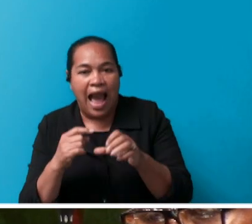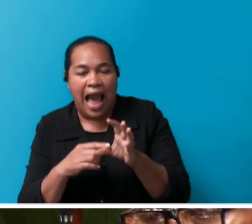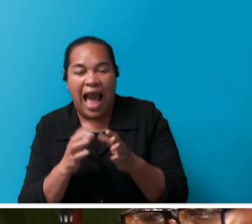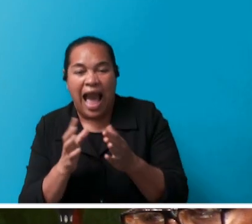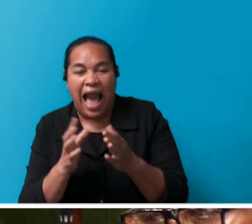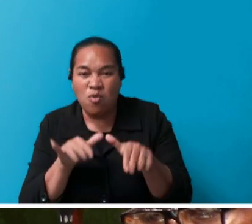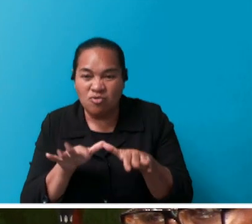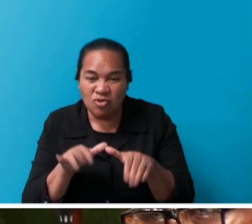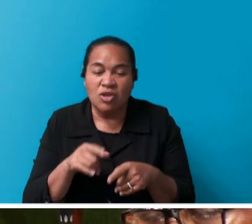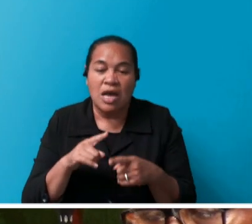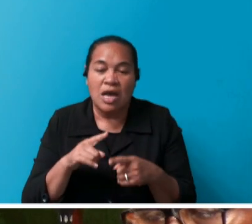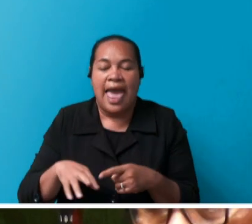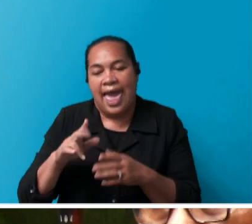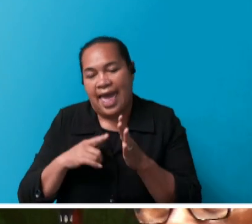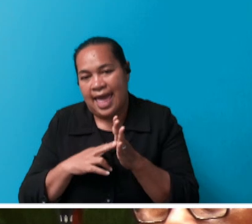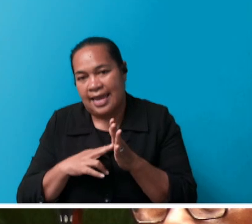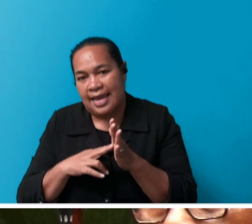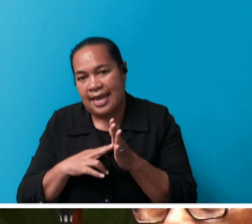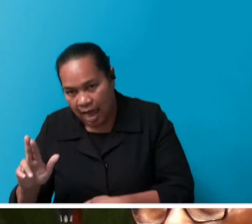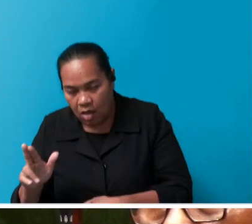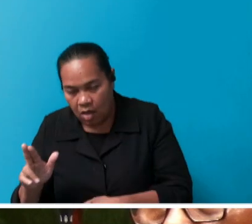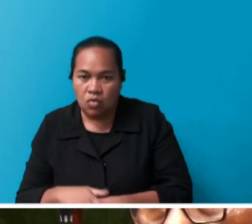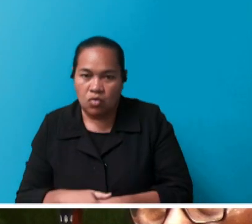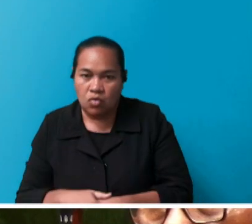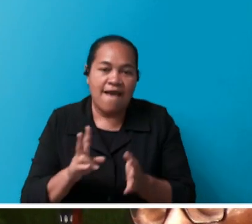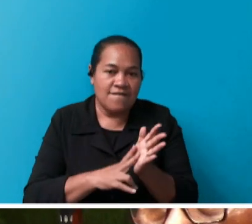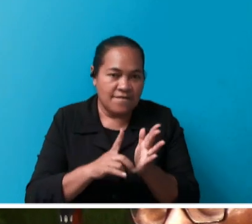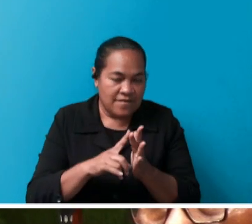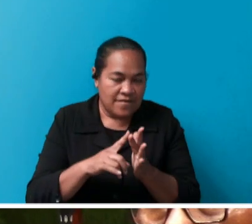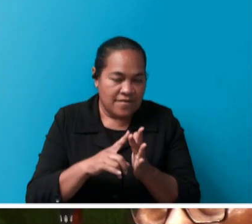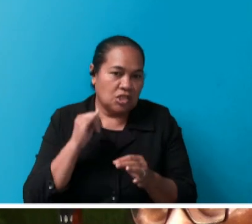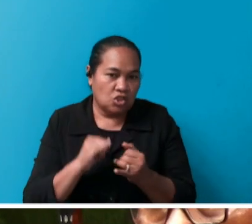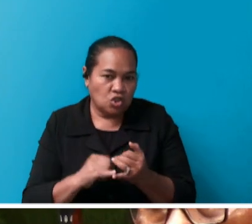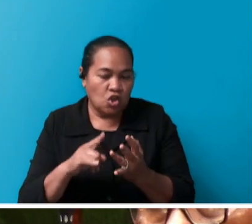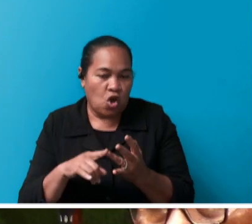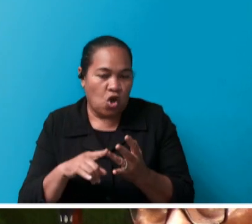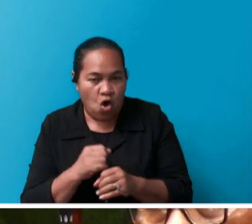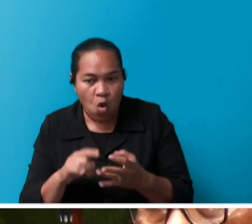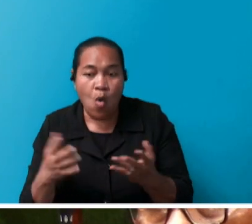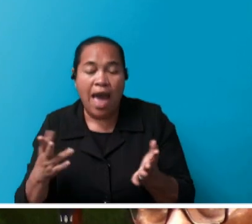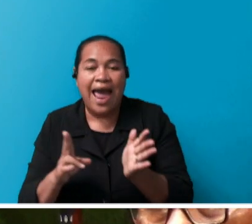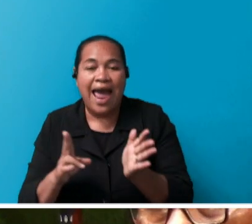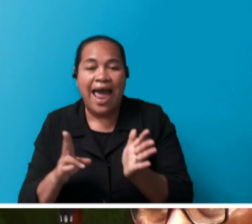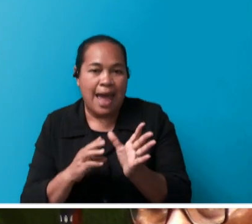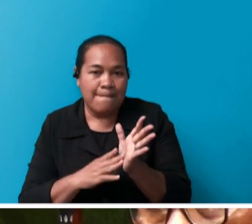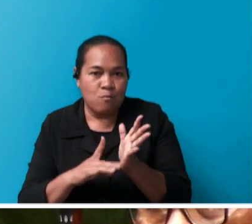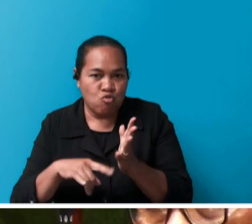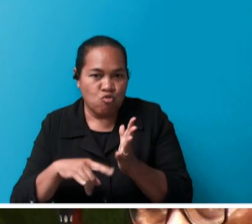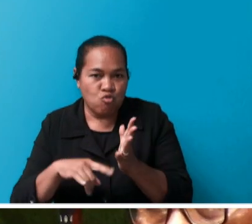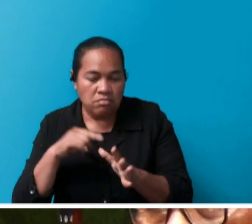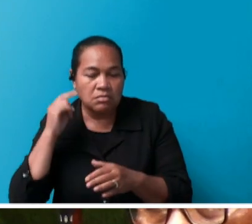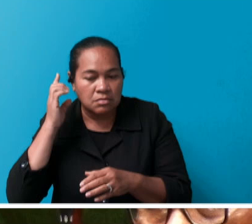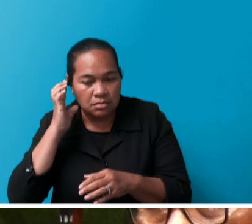Lakemba Hospital in the Eastern Division. Bisongo Nursing Station, Tikena of Namuka, and Tawaki Nursing Station,